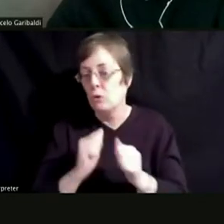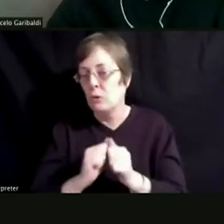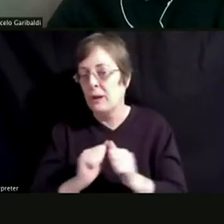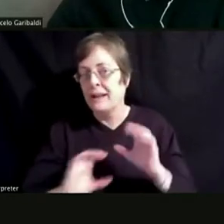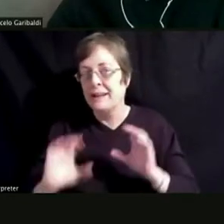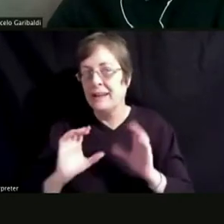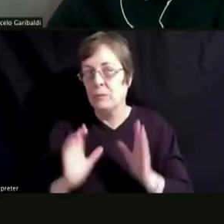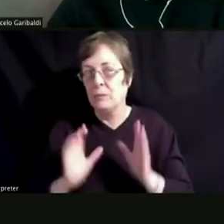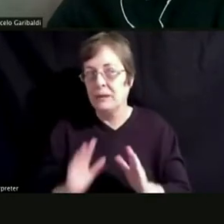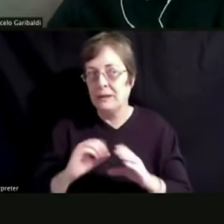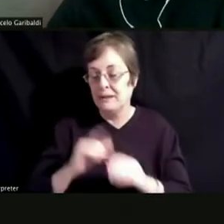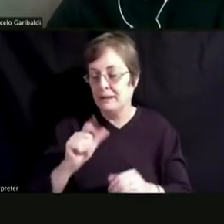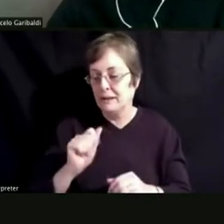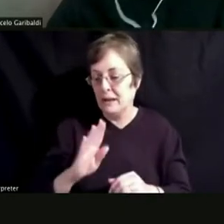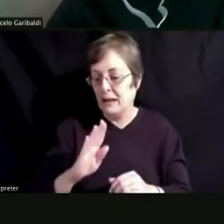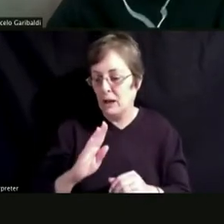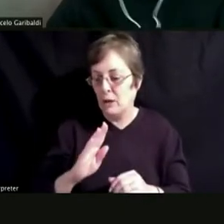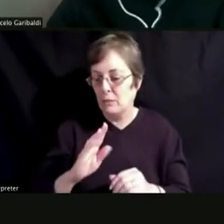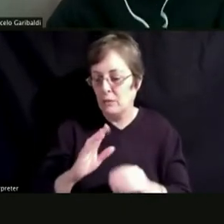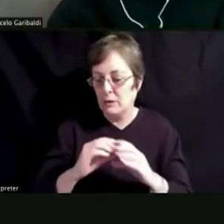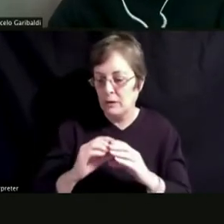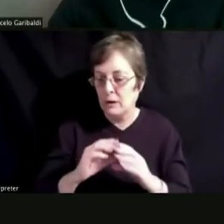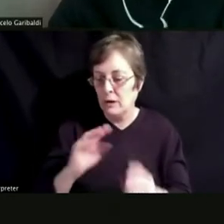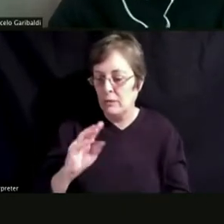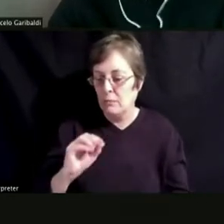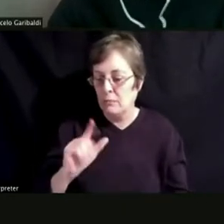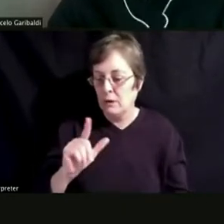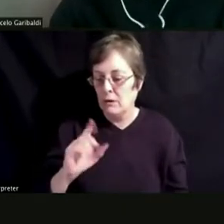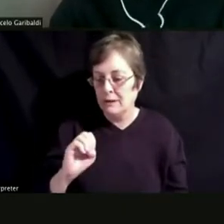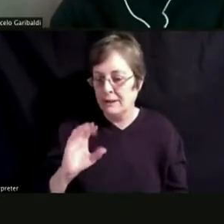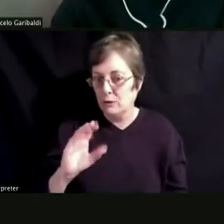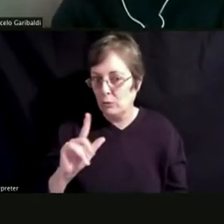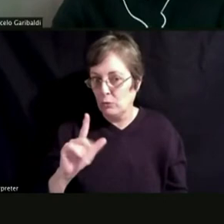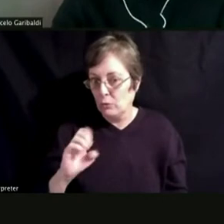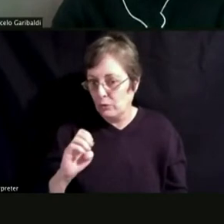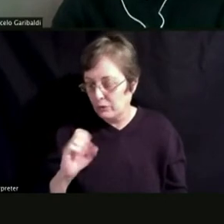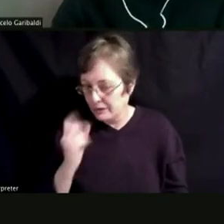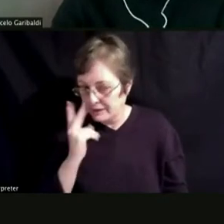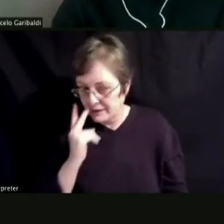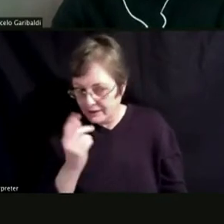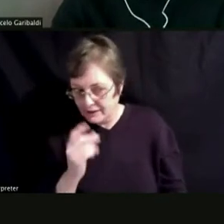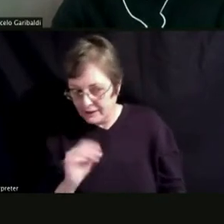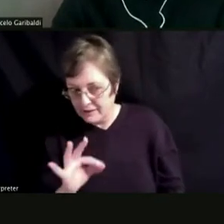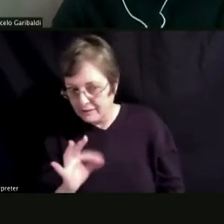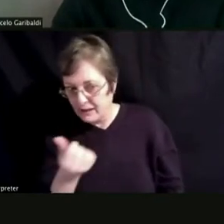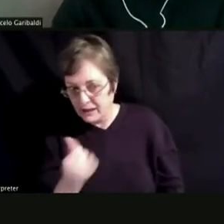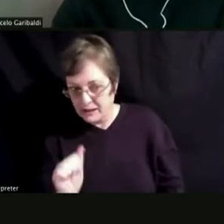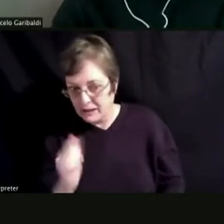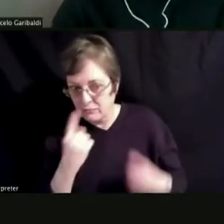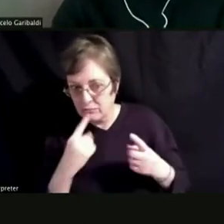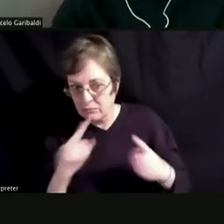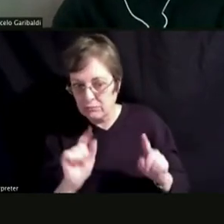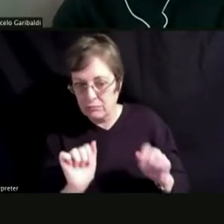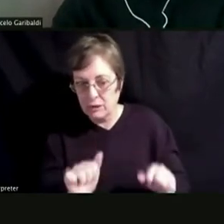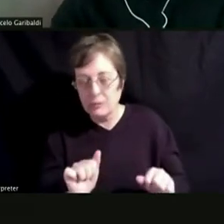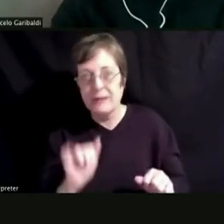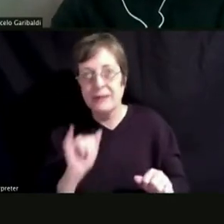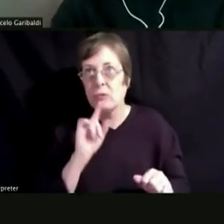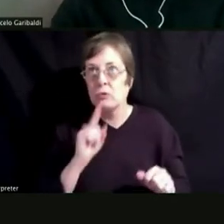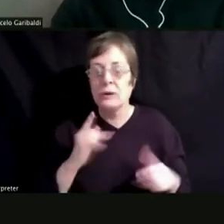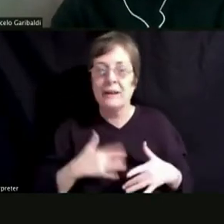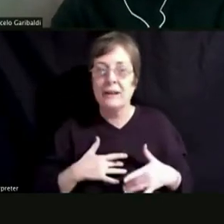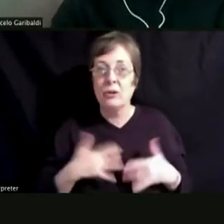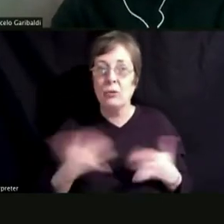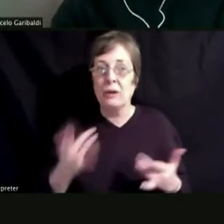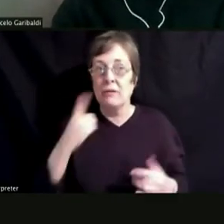we could see whether or not there was anything that was possible. That was probably the most exhilarating thing for me as a scientist, just to see